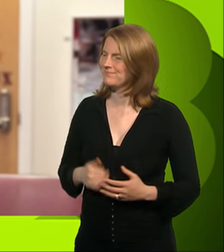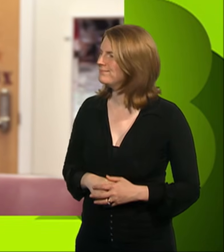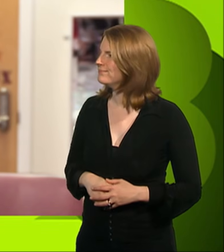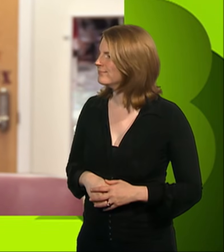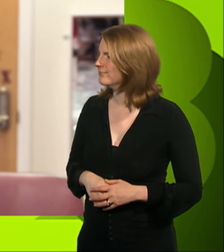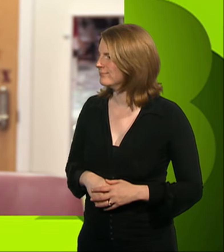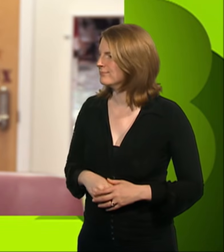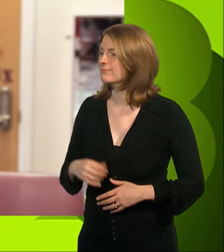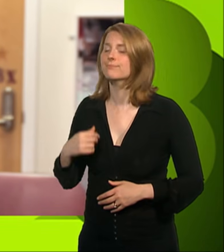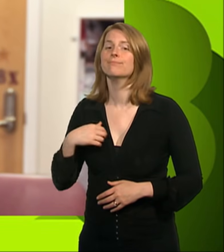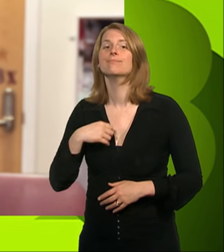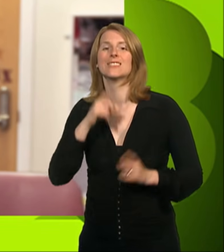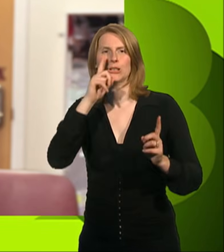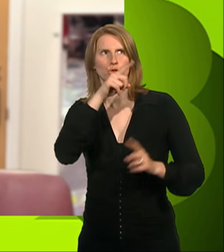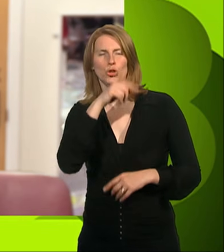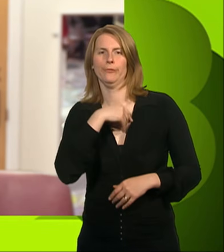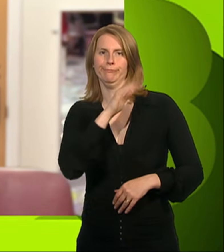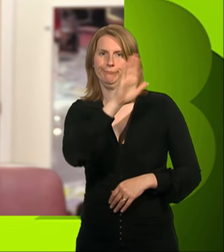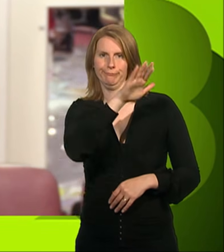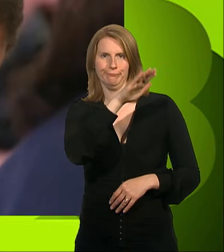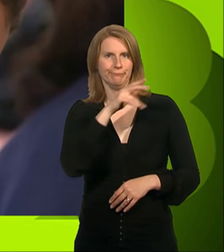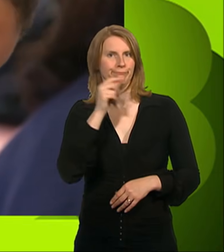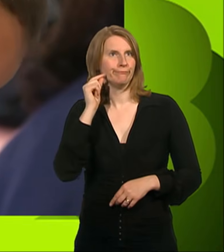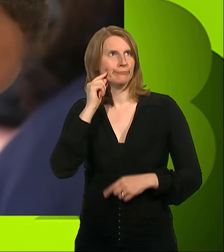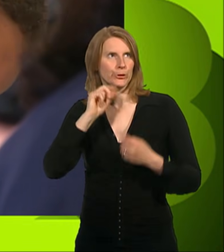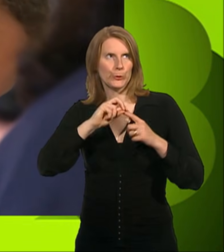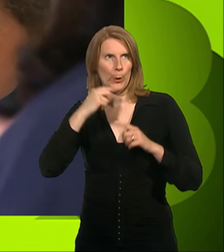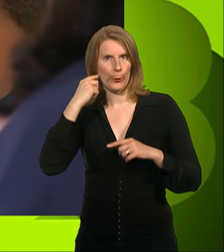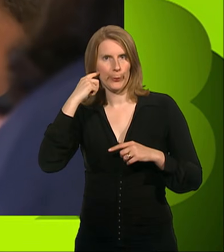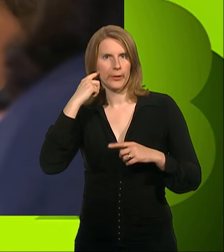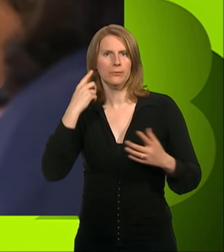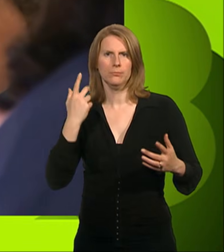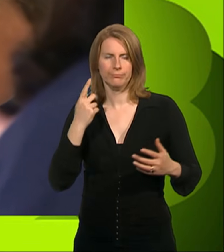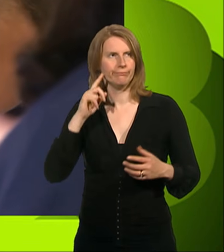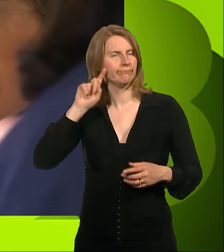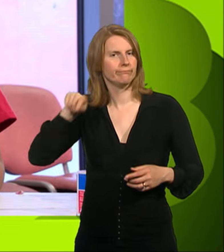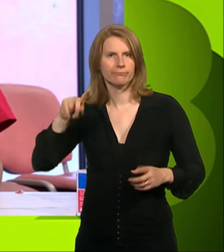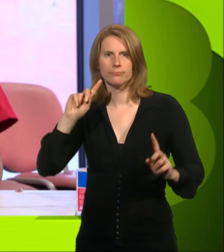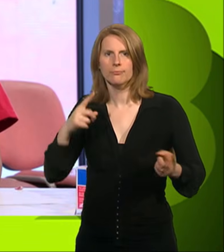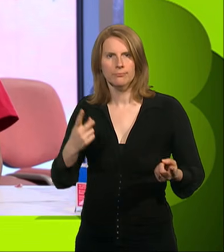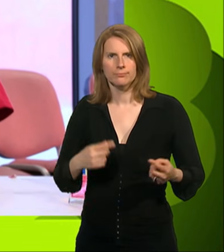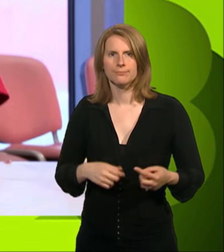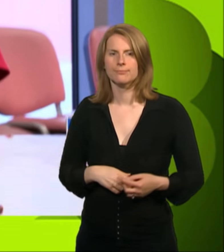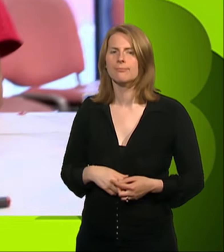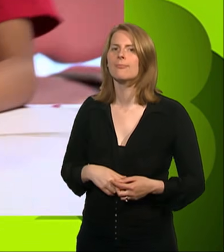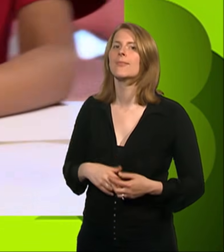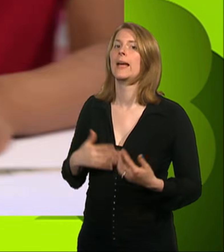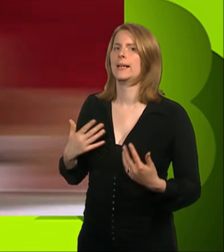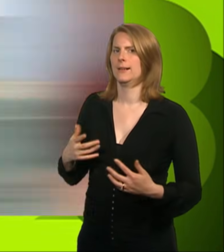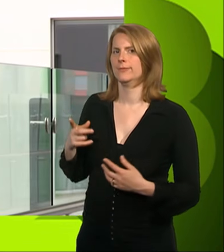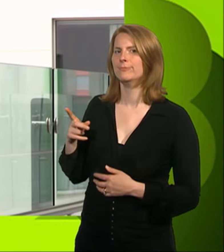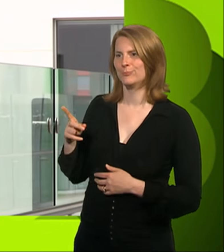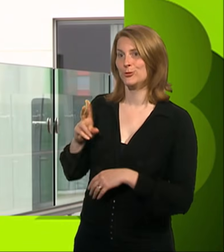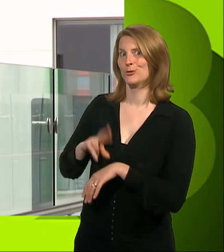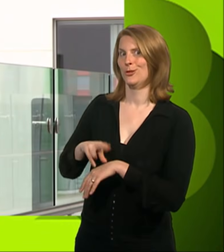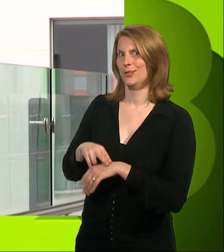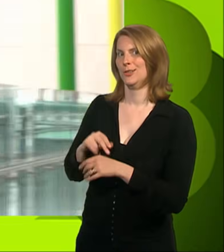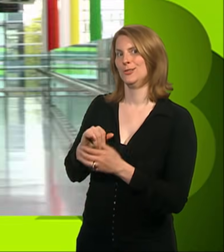I told the teacher that the stone got stuck, but she couldn't get it out.